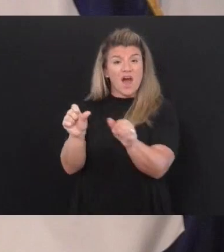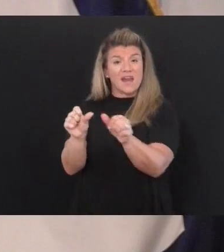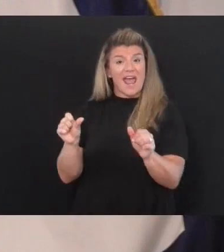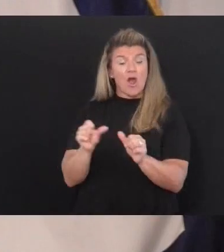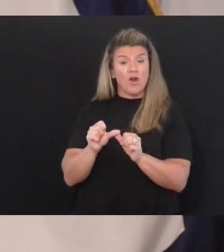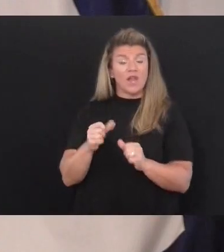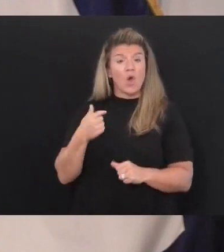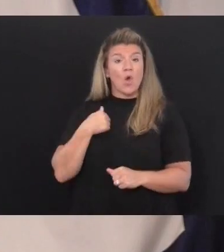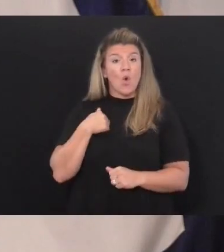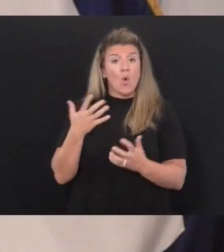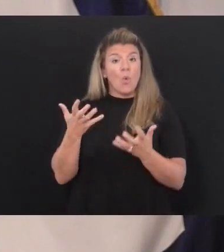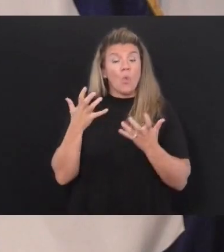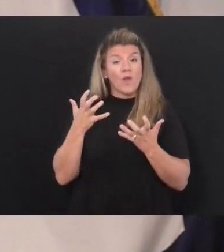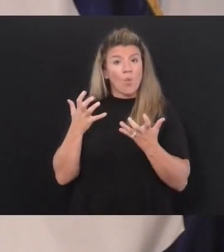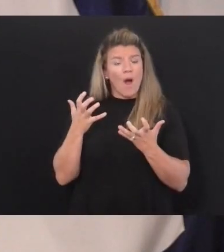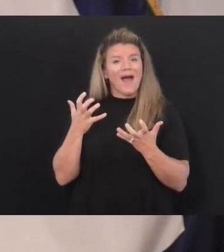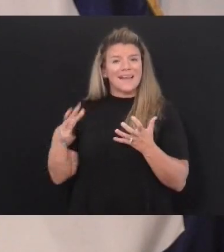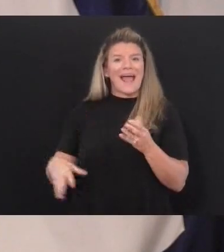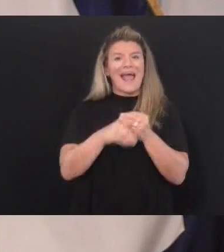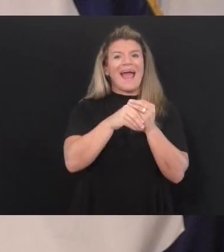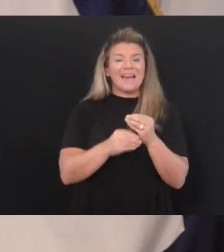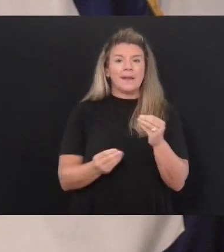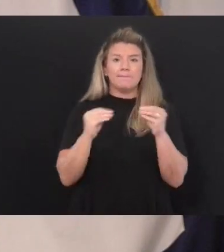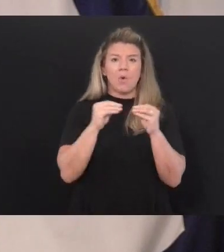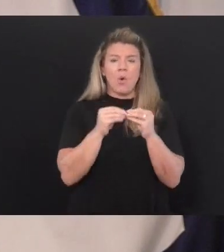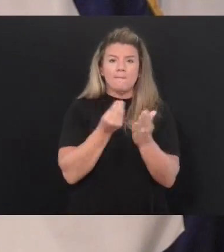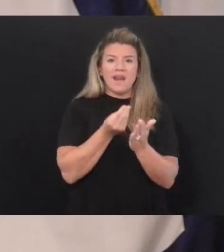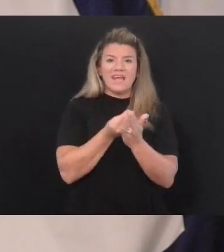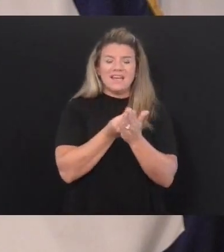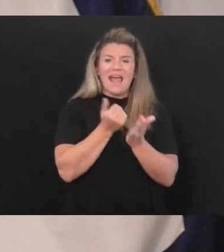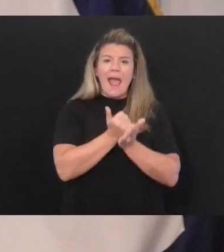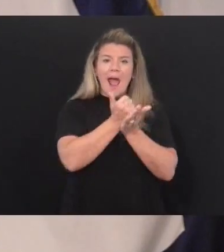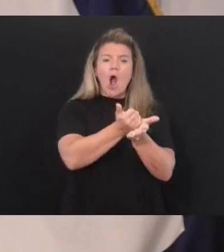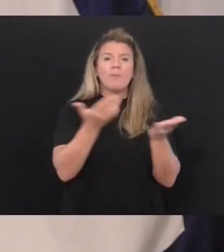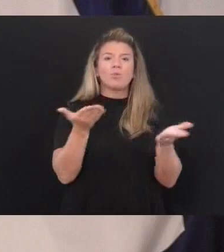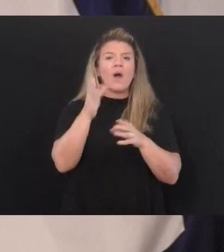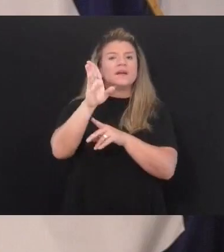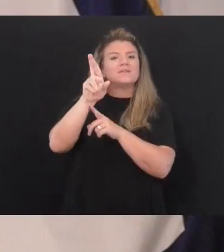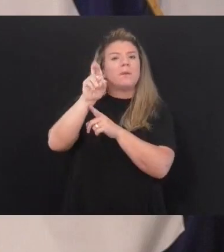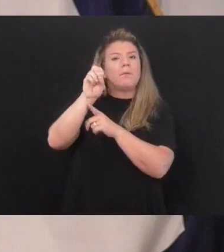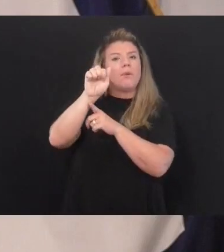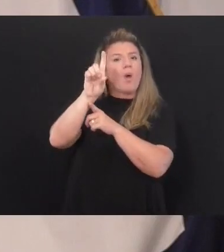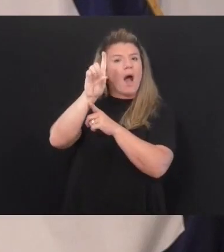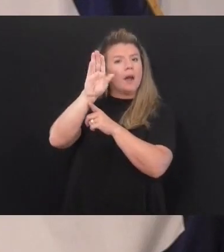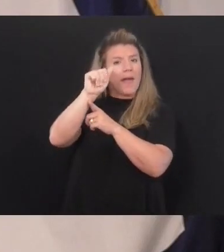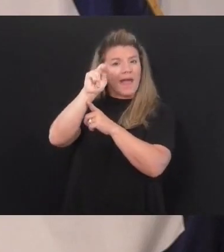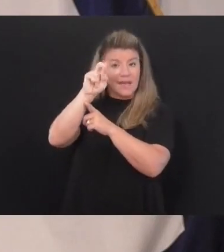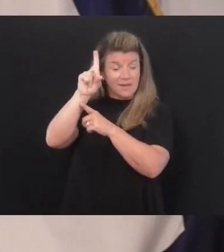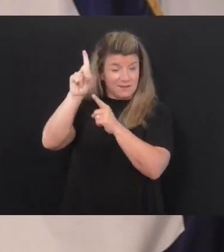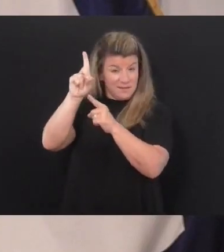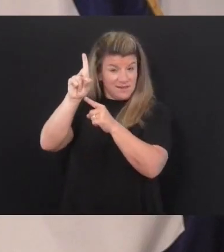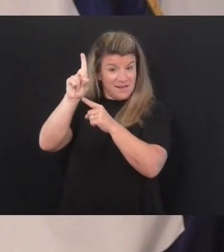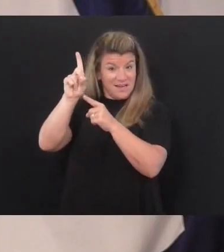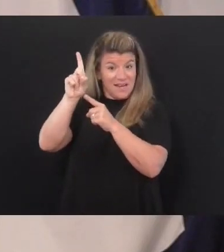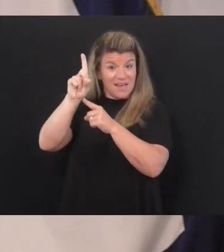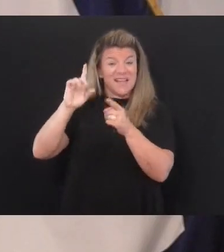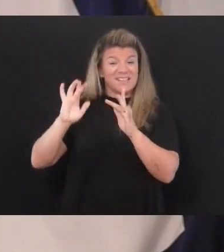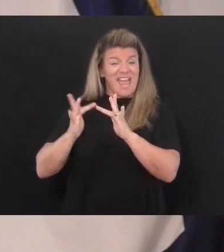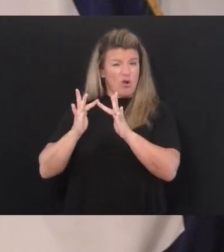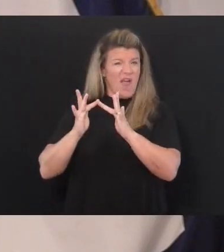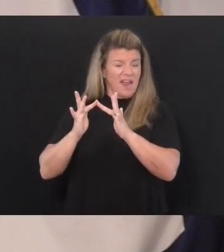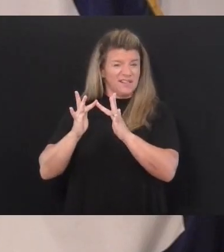in 1,074 cases. This is an increase of 437 active cases since